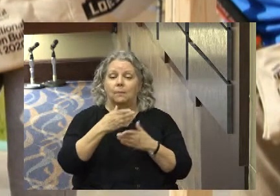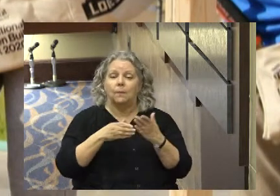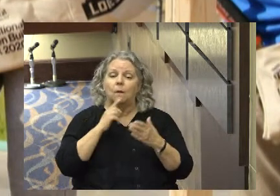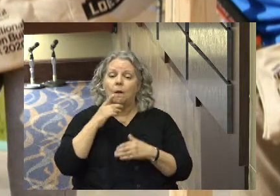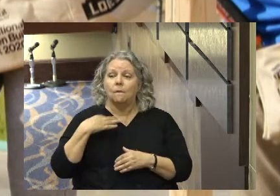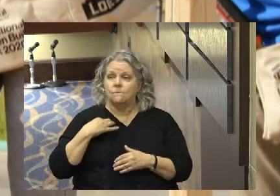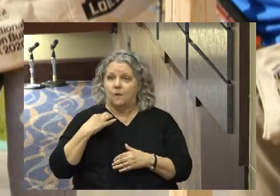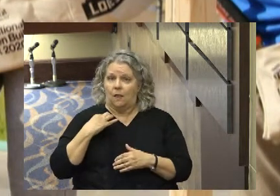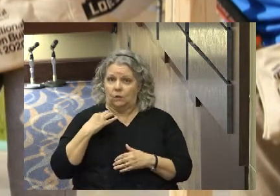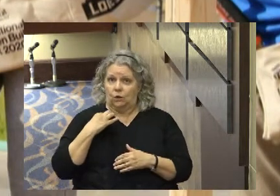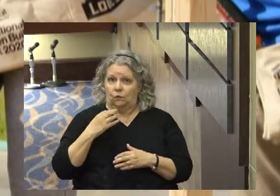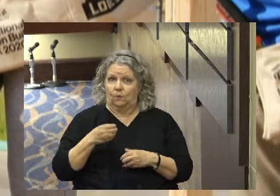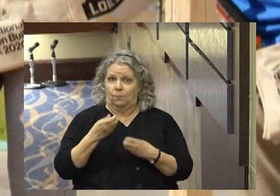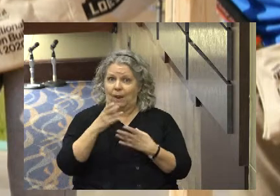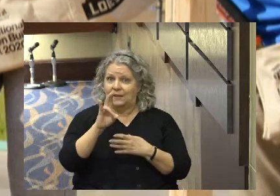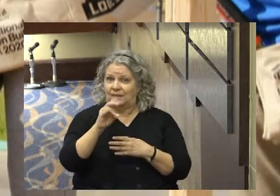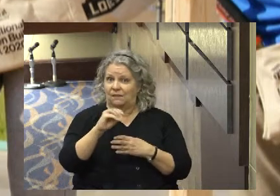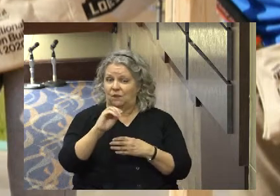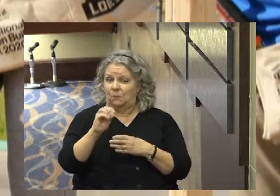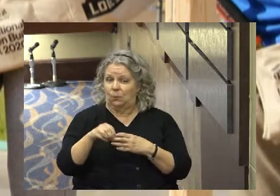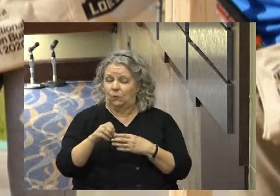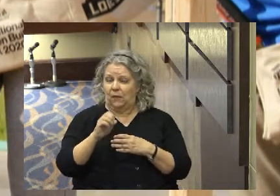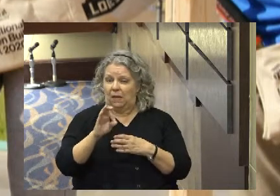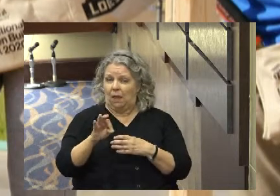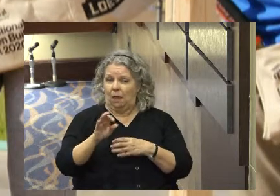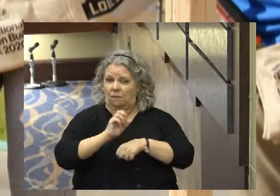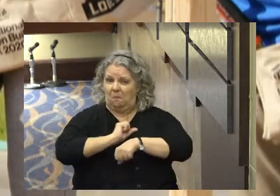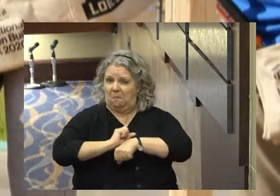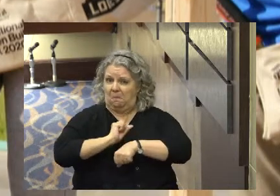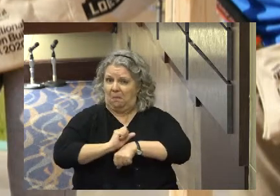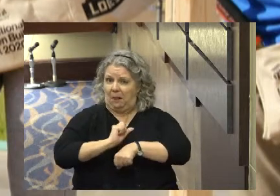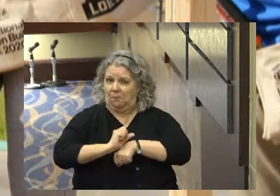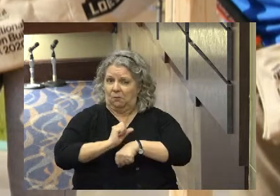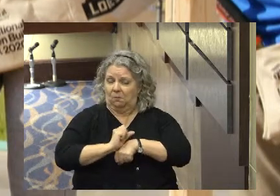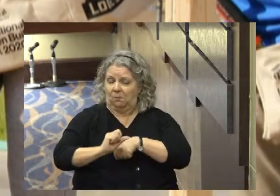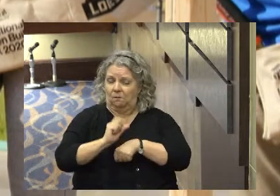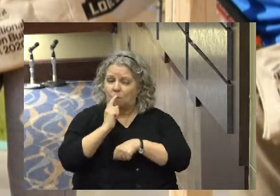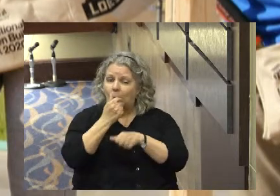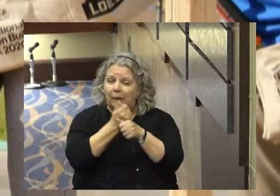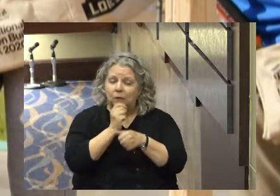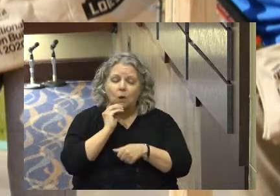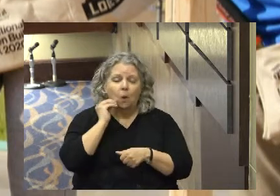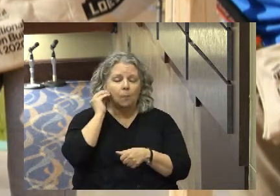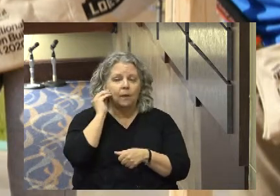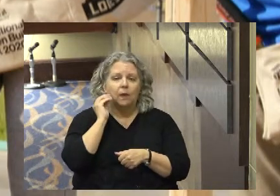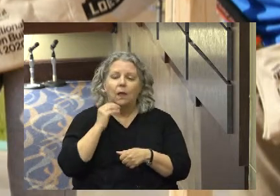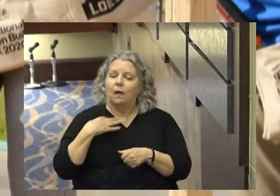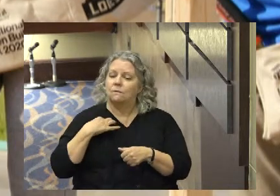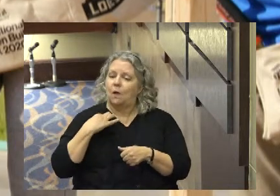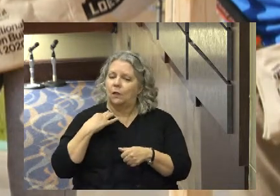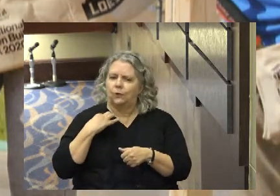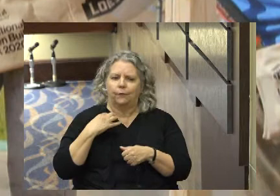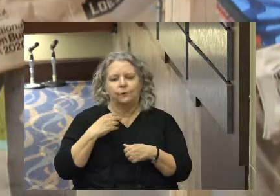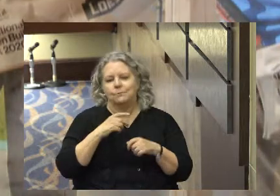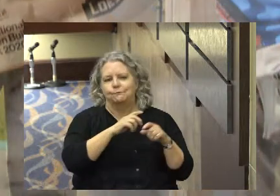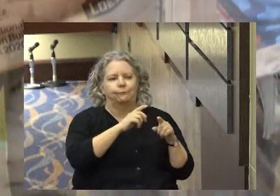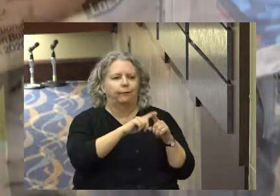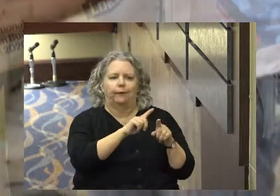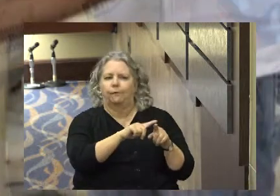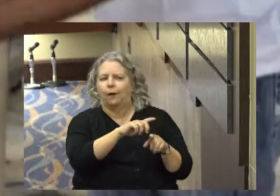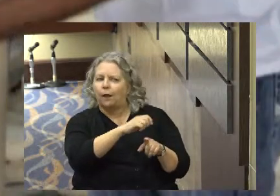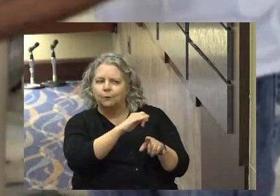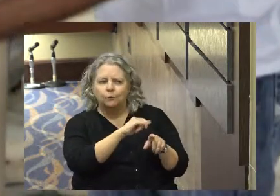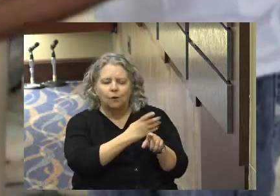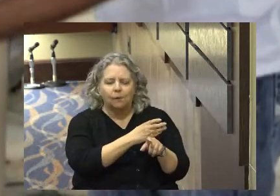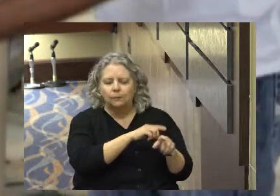provide about 70% of the labor to build each home. As volunteers from various walks of life come together to address the issue of